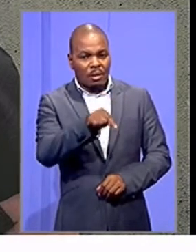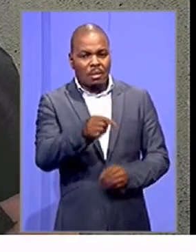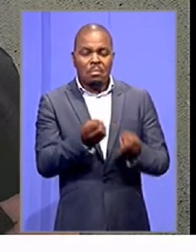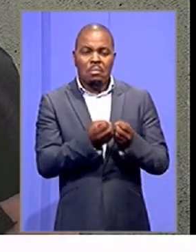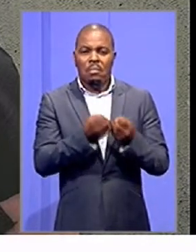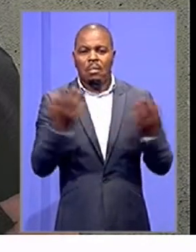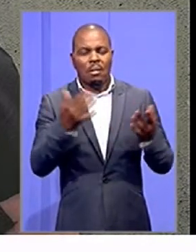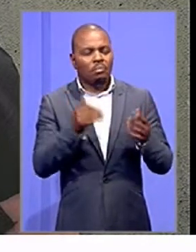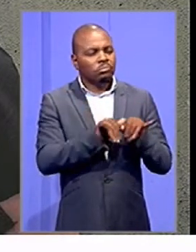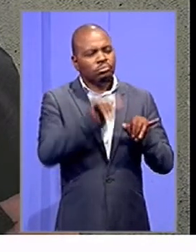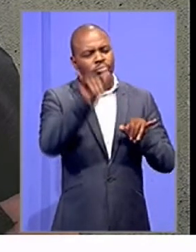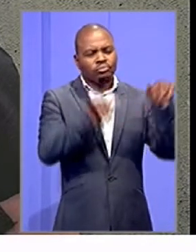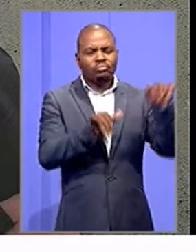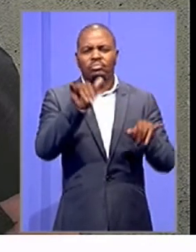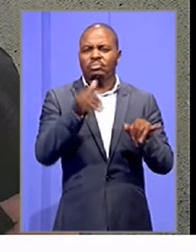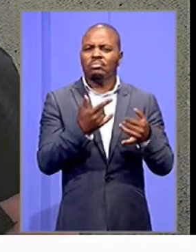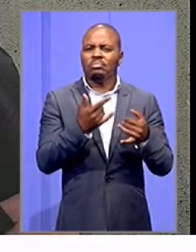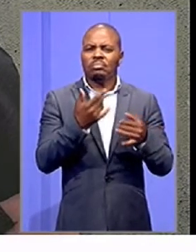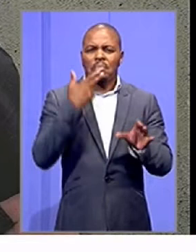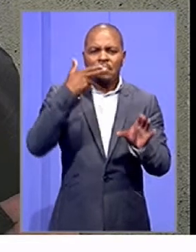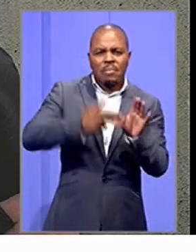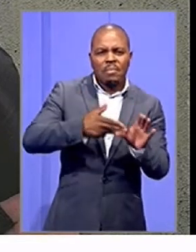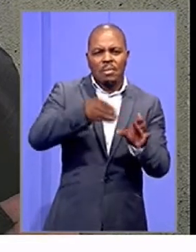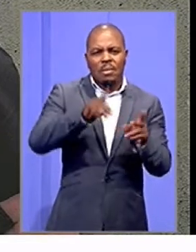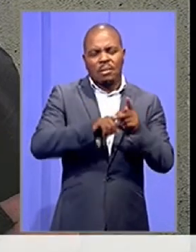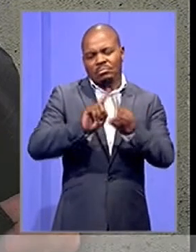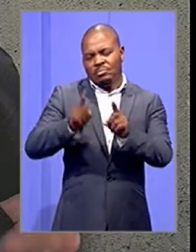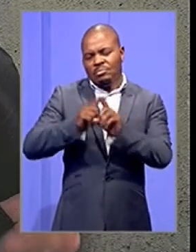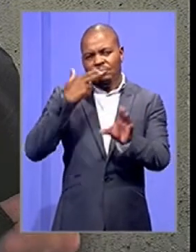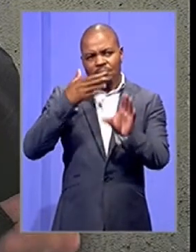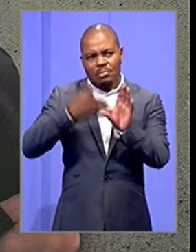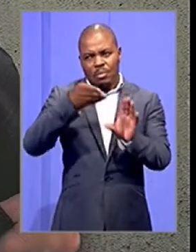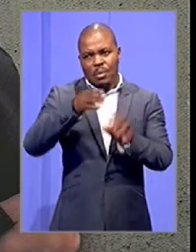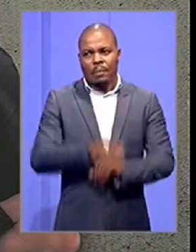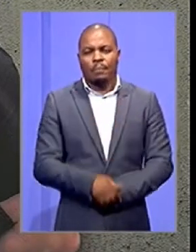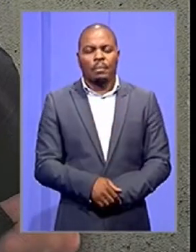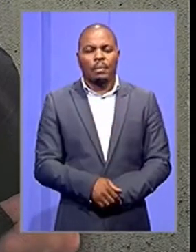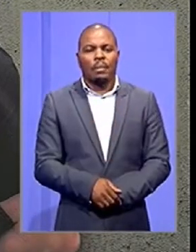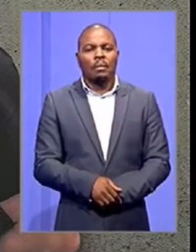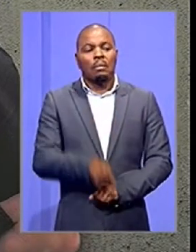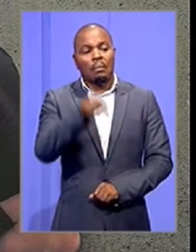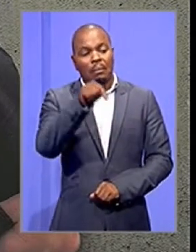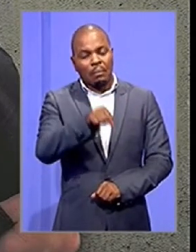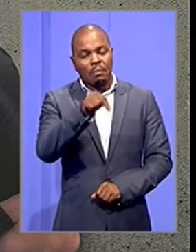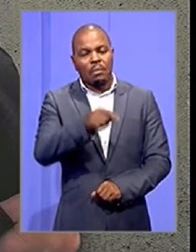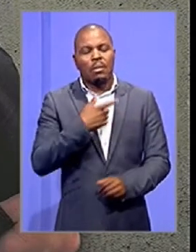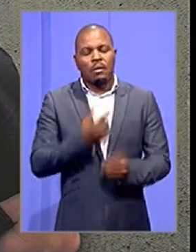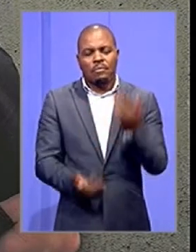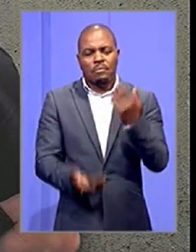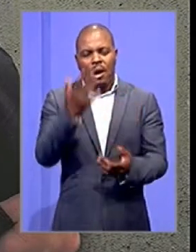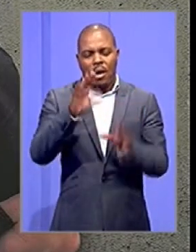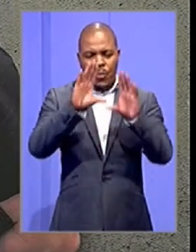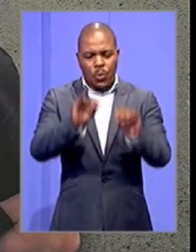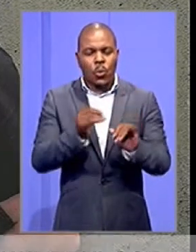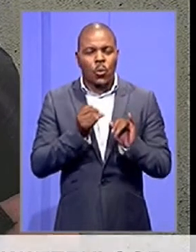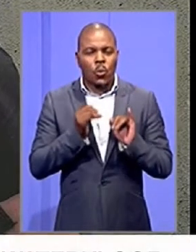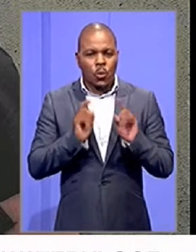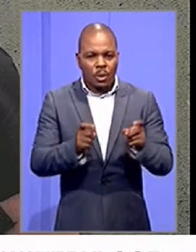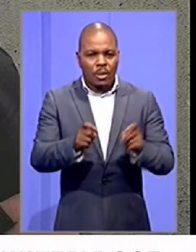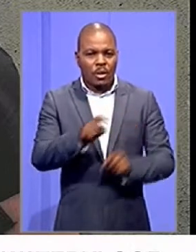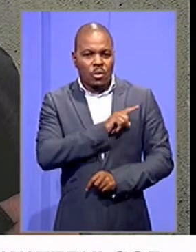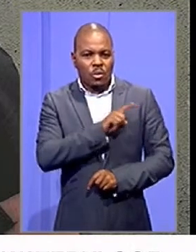of aviation fuel and other kinds of fuel that's being stored. The fire was contained pretty quickly thanks to the great response